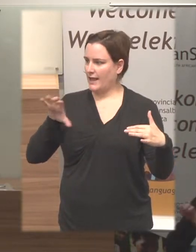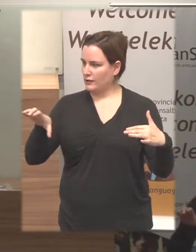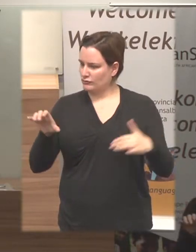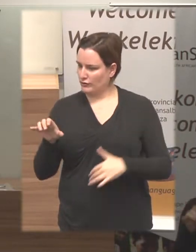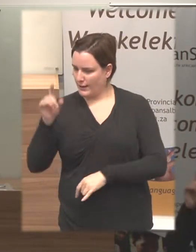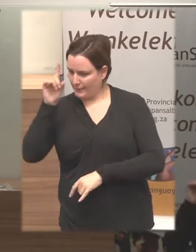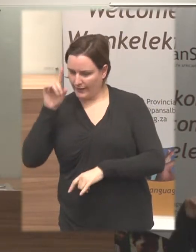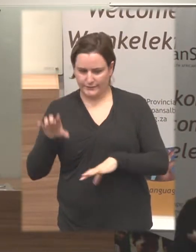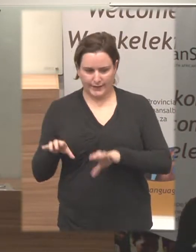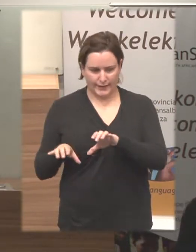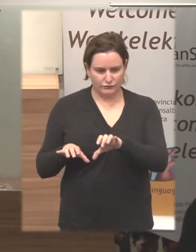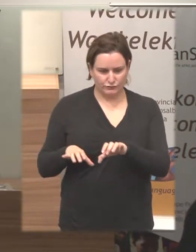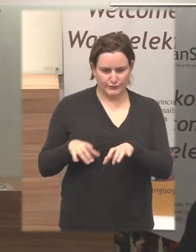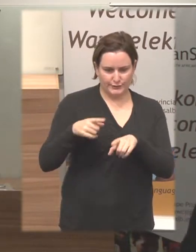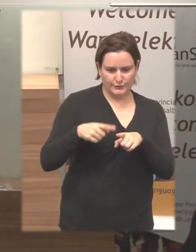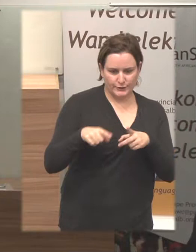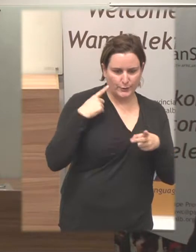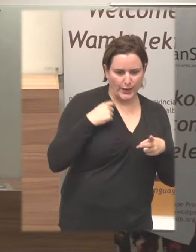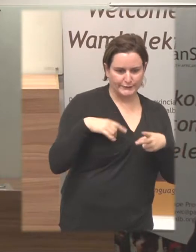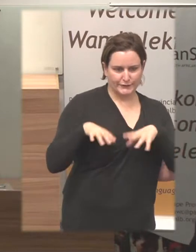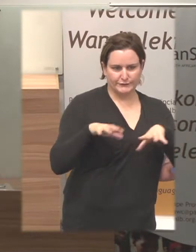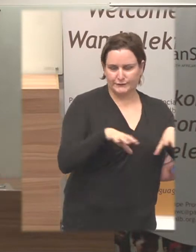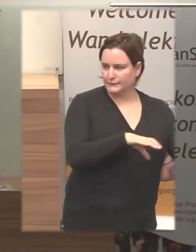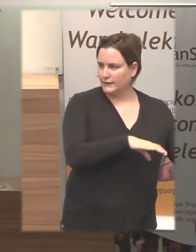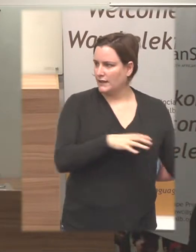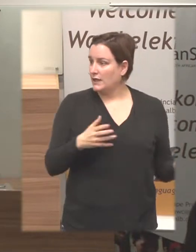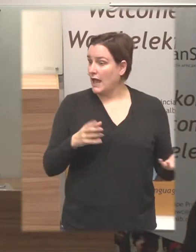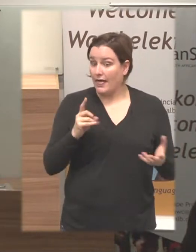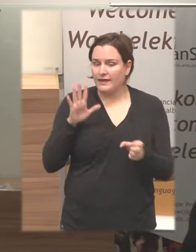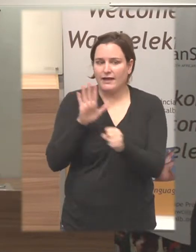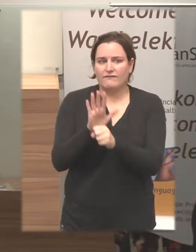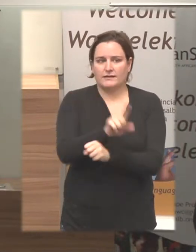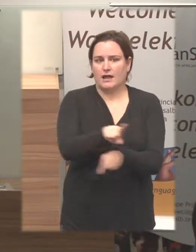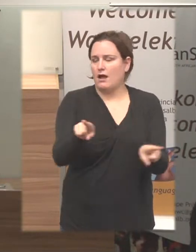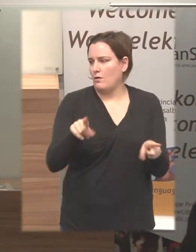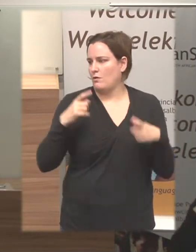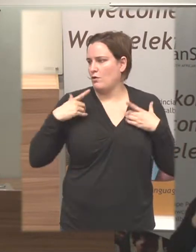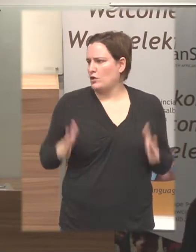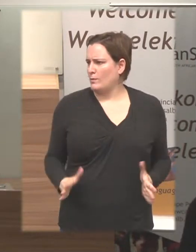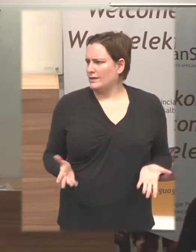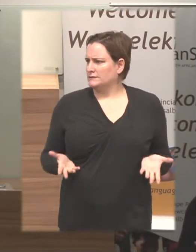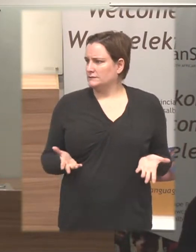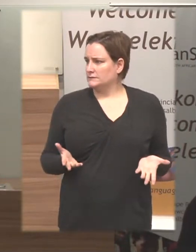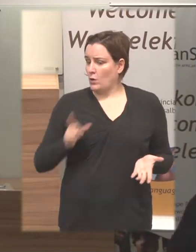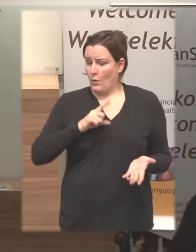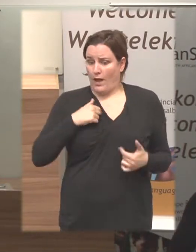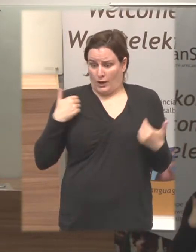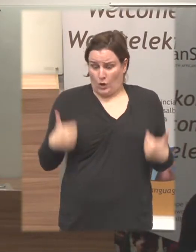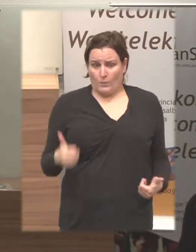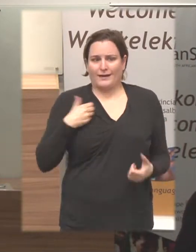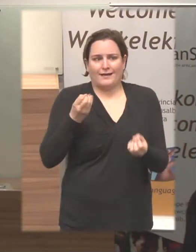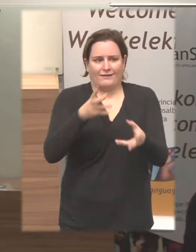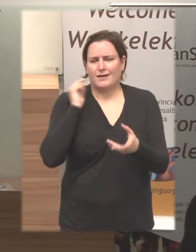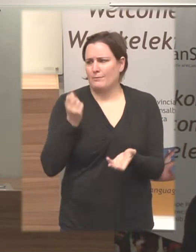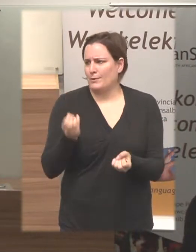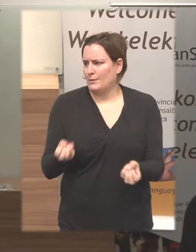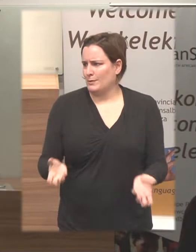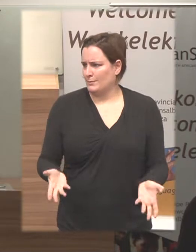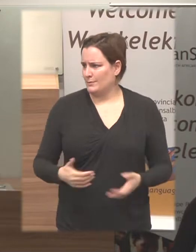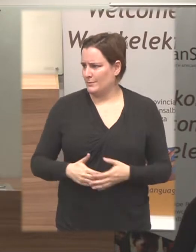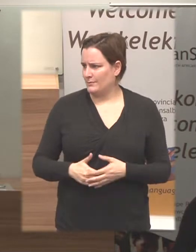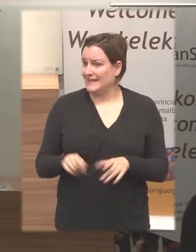have very real consequences, very real material effects. And that's the same with languages, that we can say